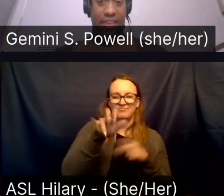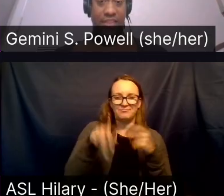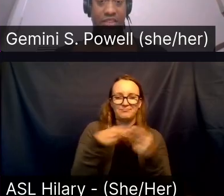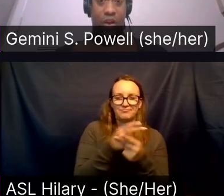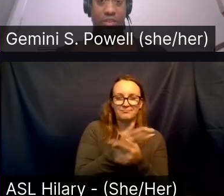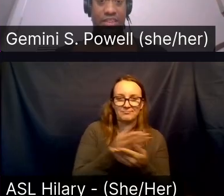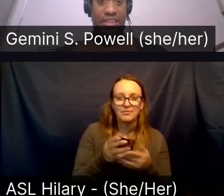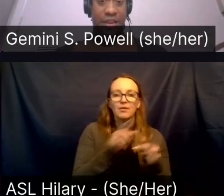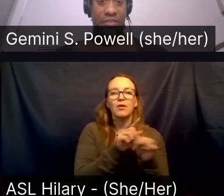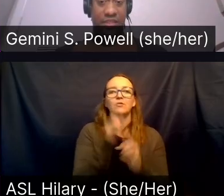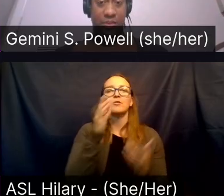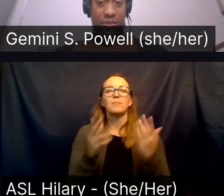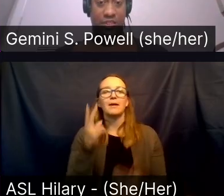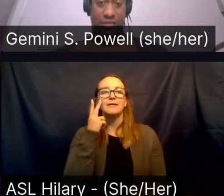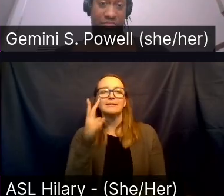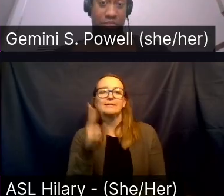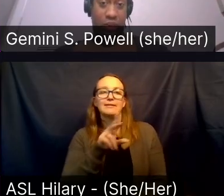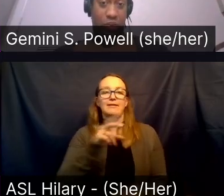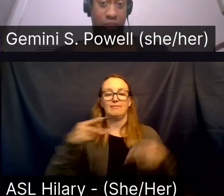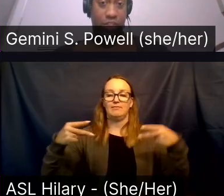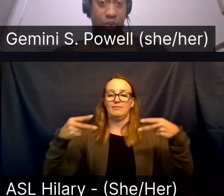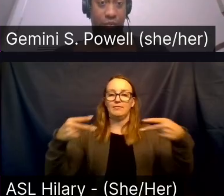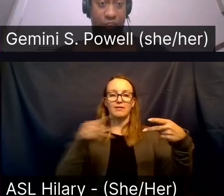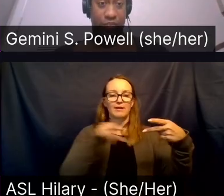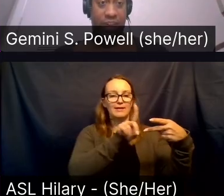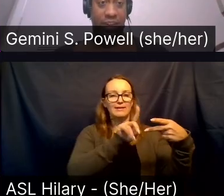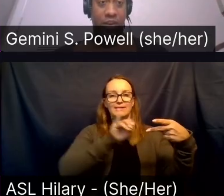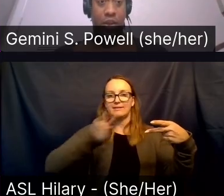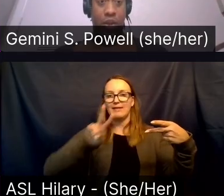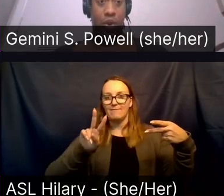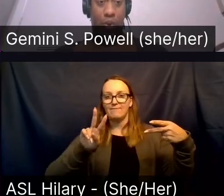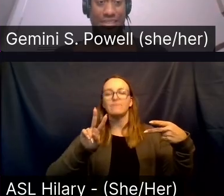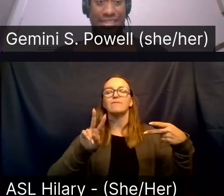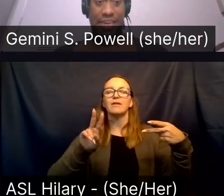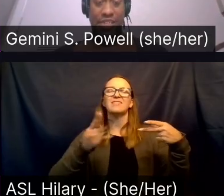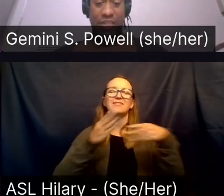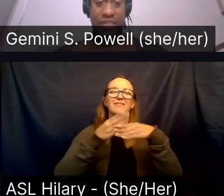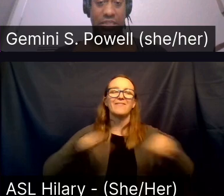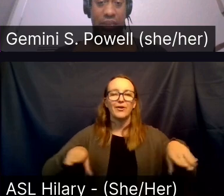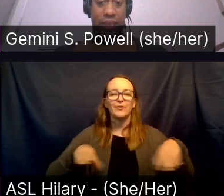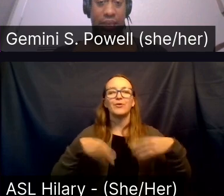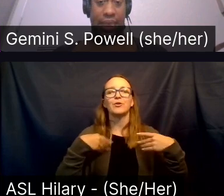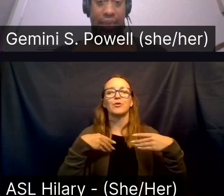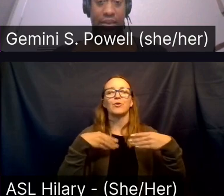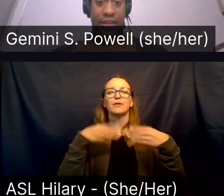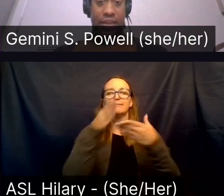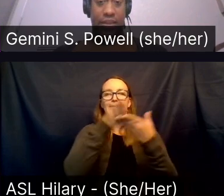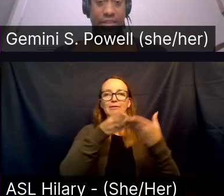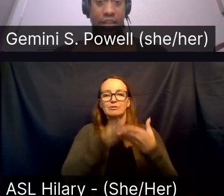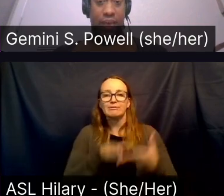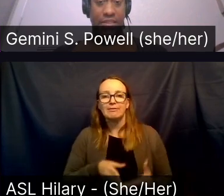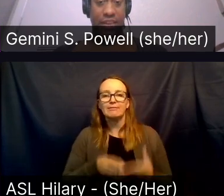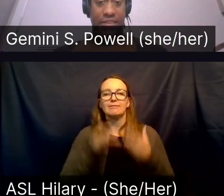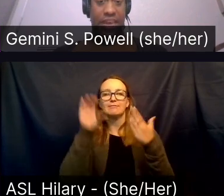see things called divs, which literally is short for divider, or sections.